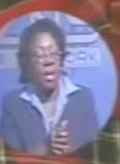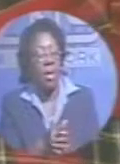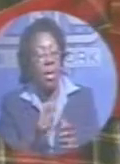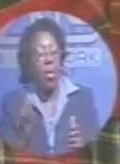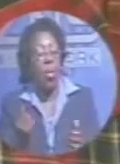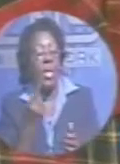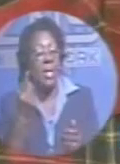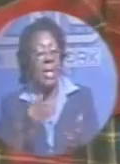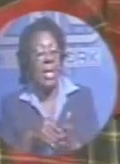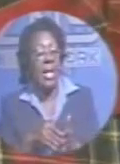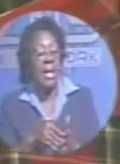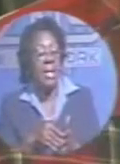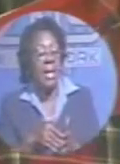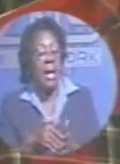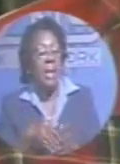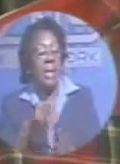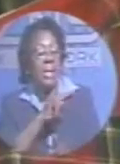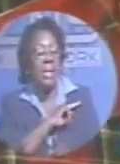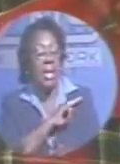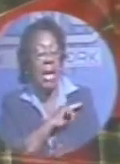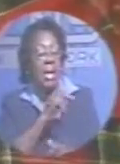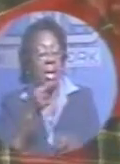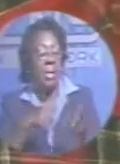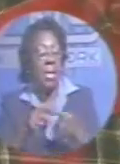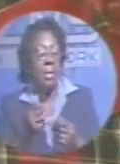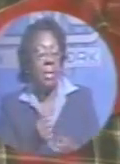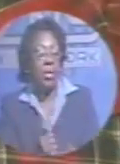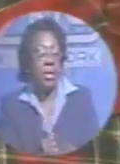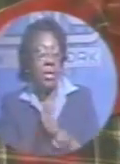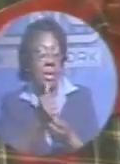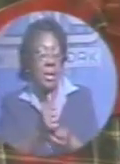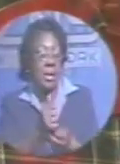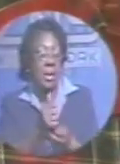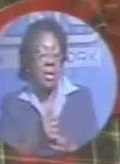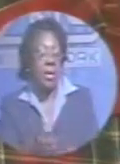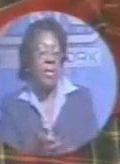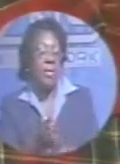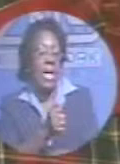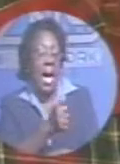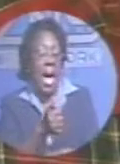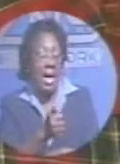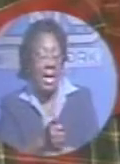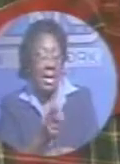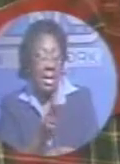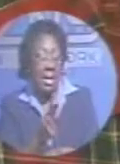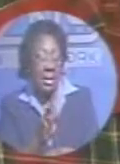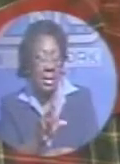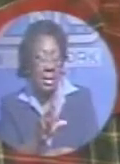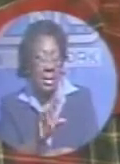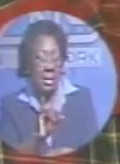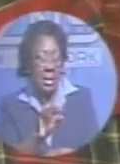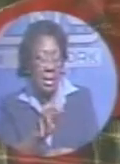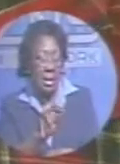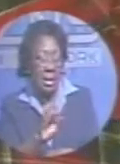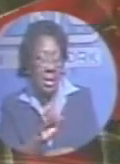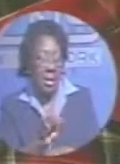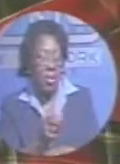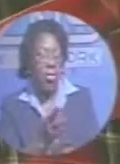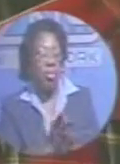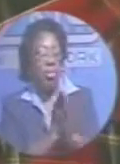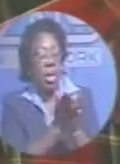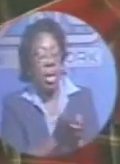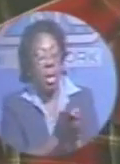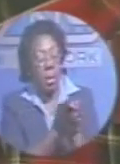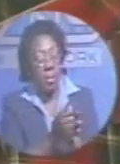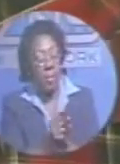to the rescue of the Auckland's Island Regatta. Matter of fact, a lot of people don't realize that